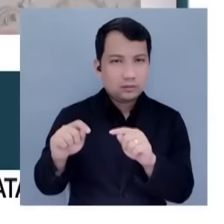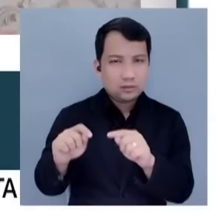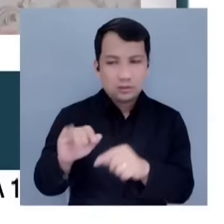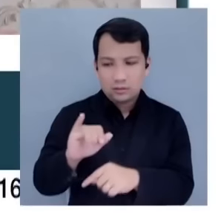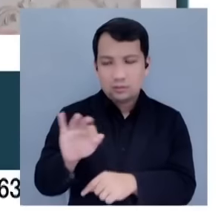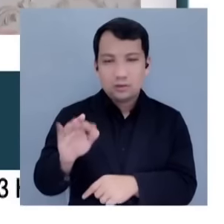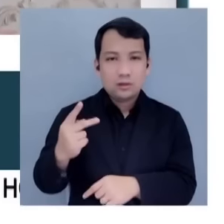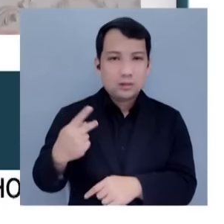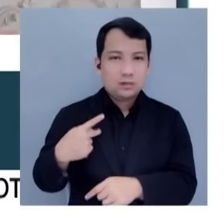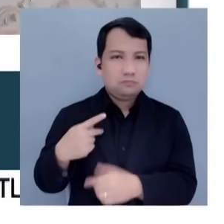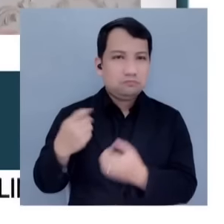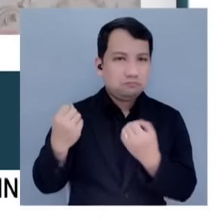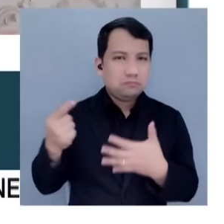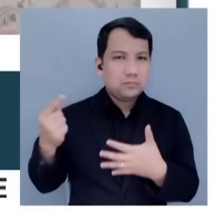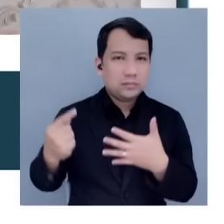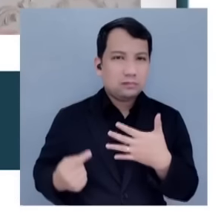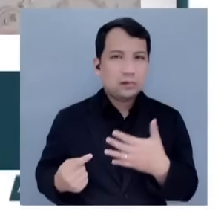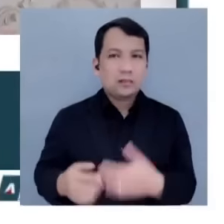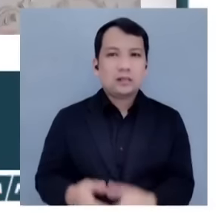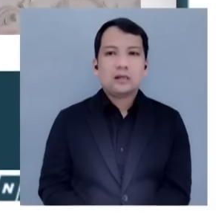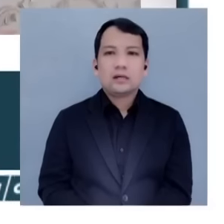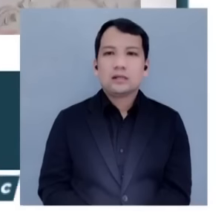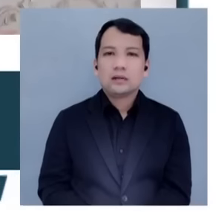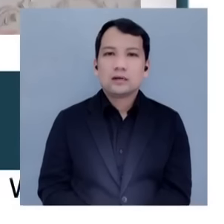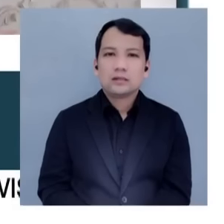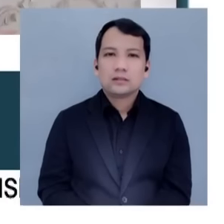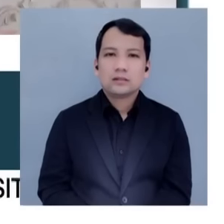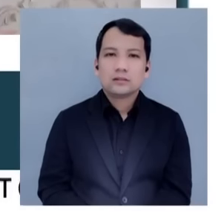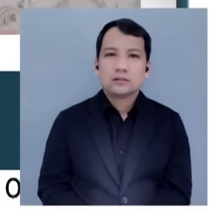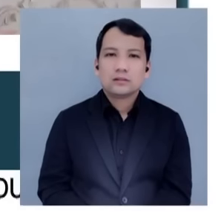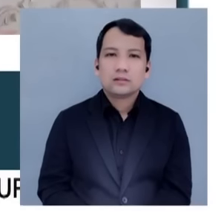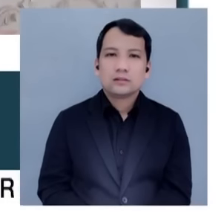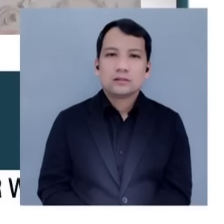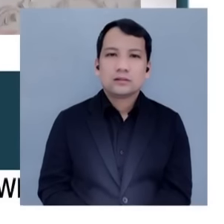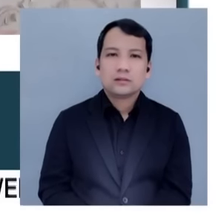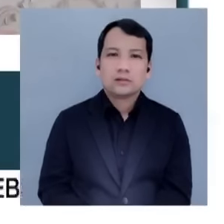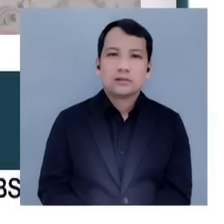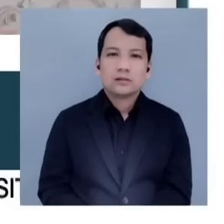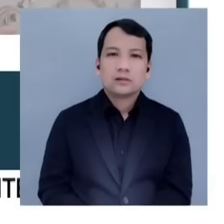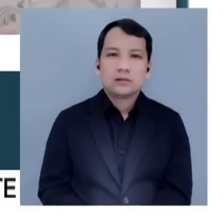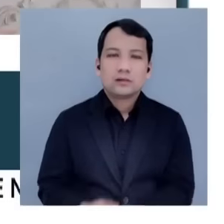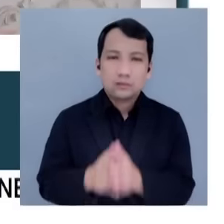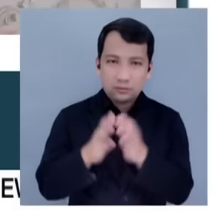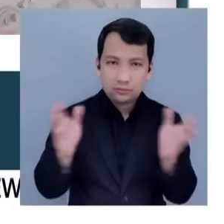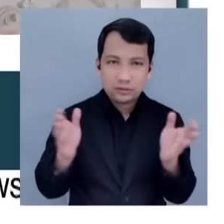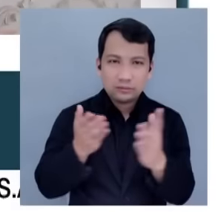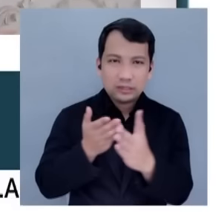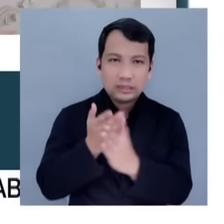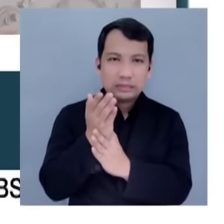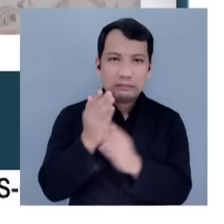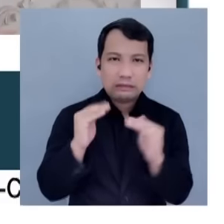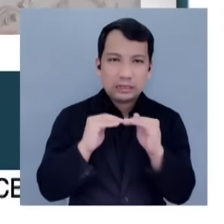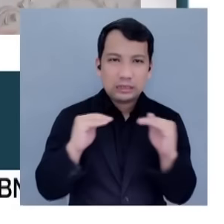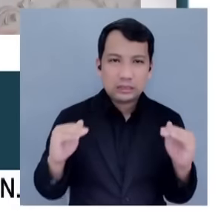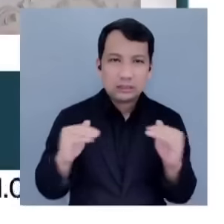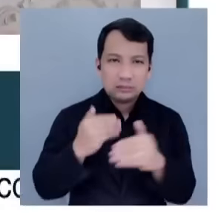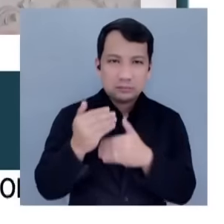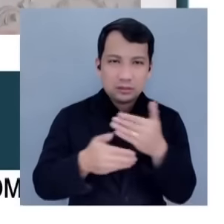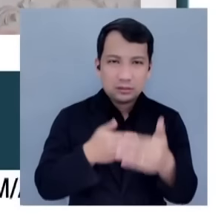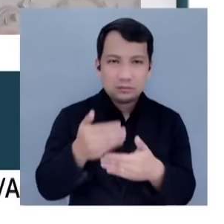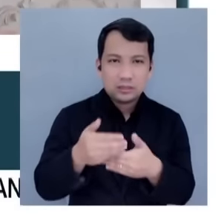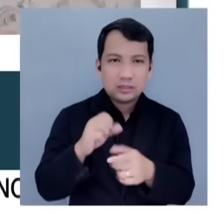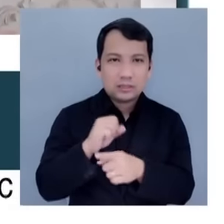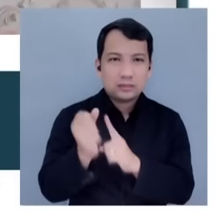there's so much, napaka, ang laki nung kawalan ng transparency sa mga proseso, sa social